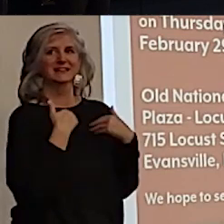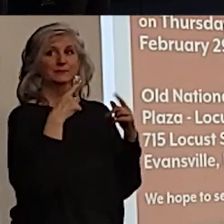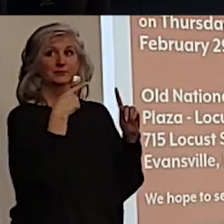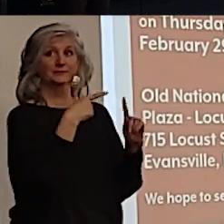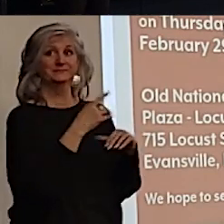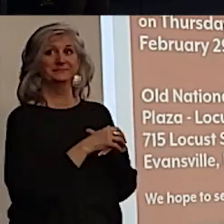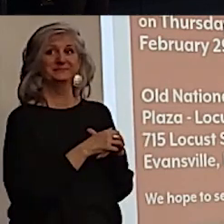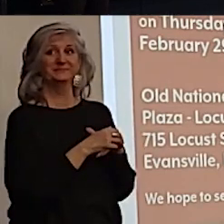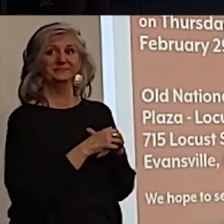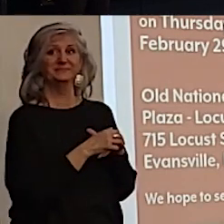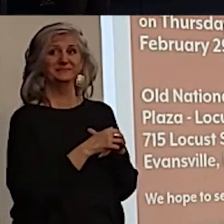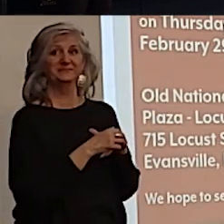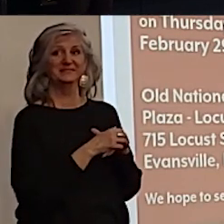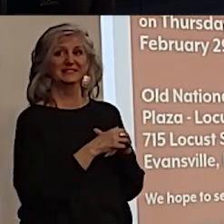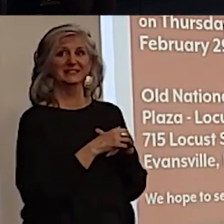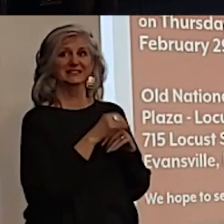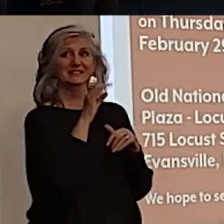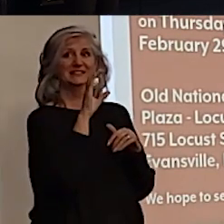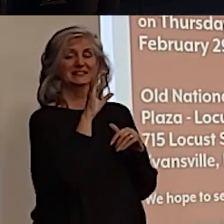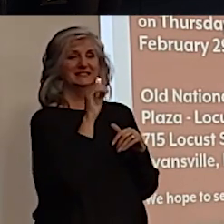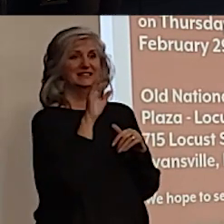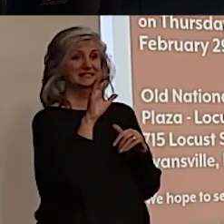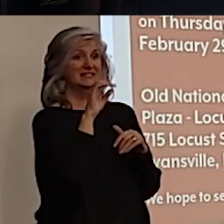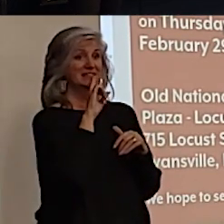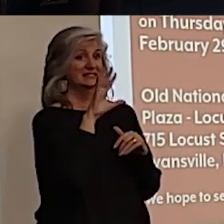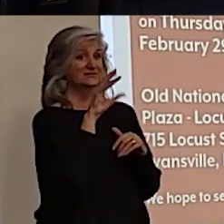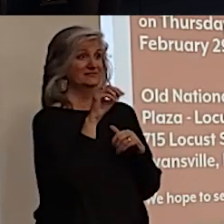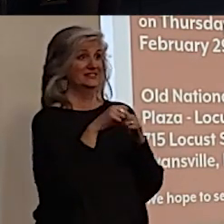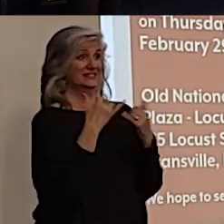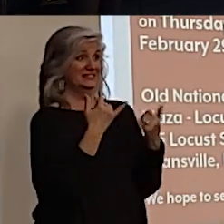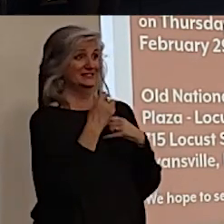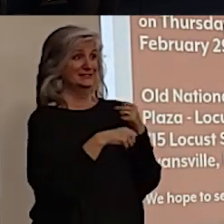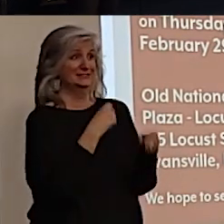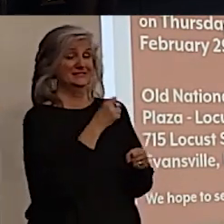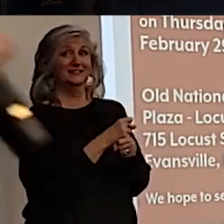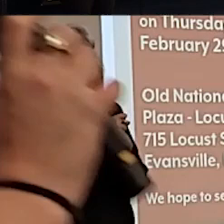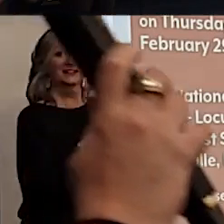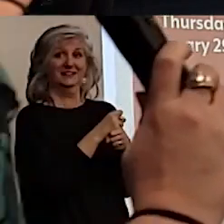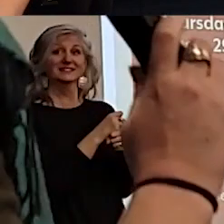Oh, CAC is 50 this year. And I just,